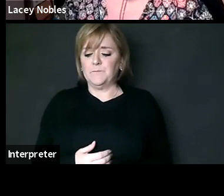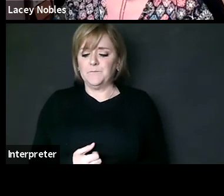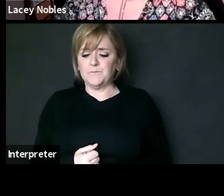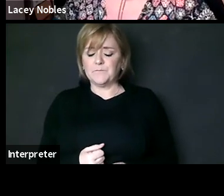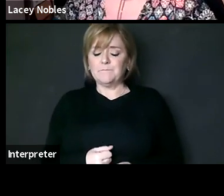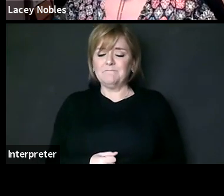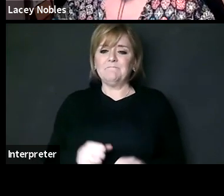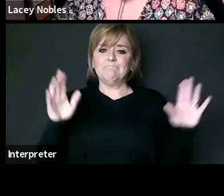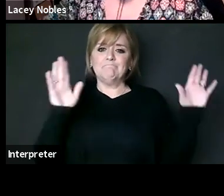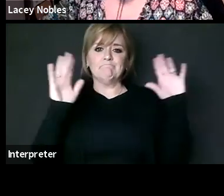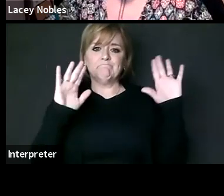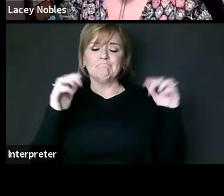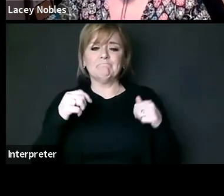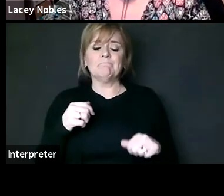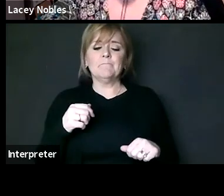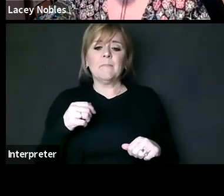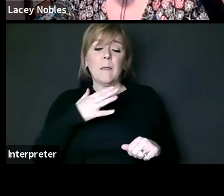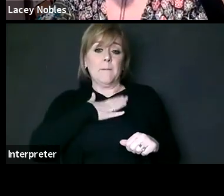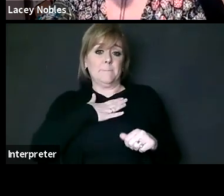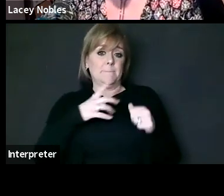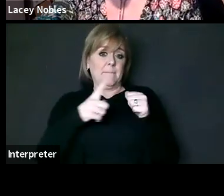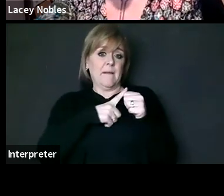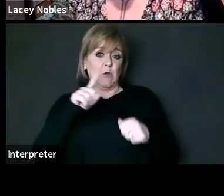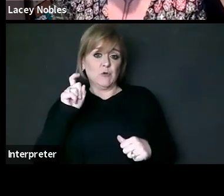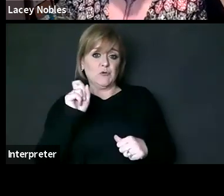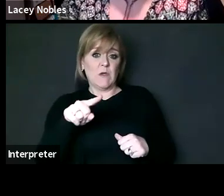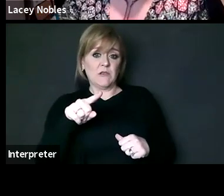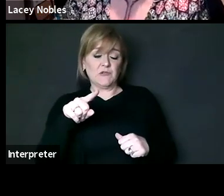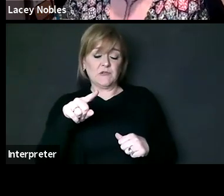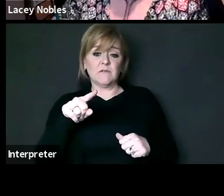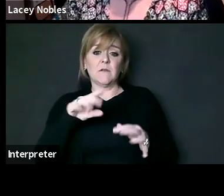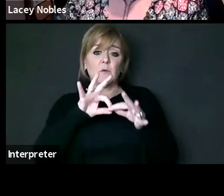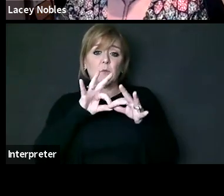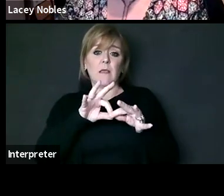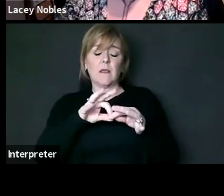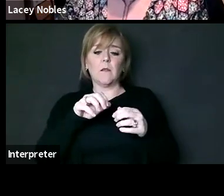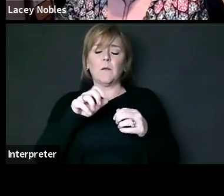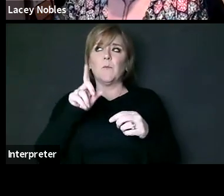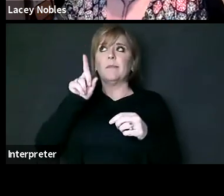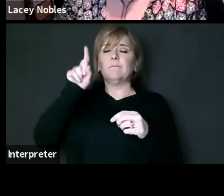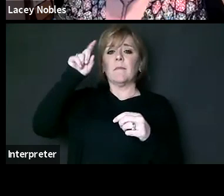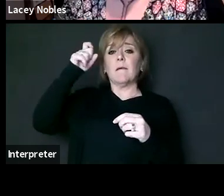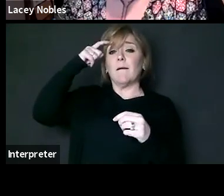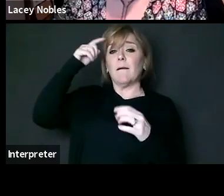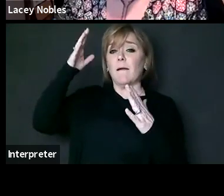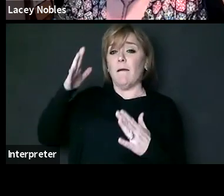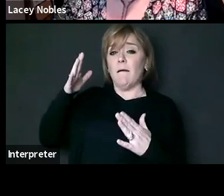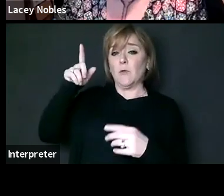Okay. Hello, everyone. I guess my first question is in regards to Governor Abbott's